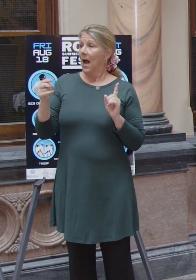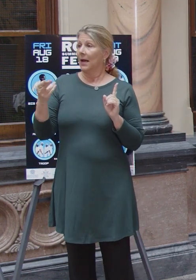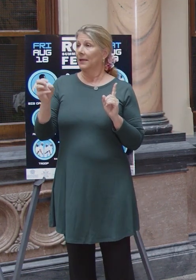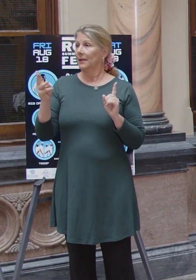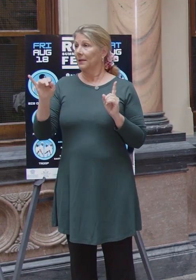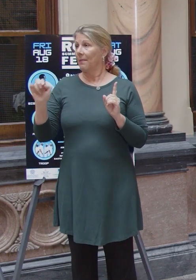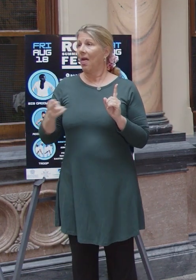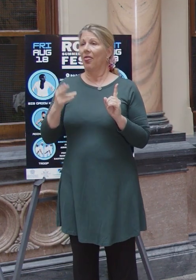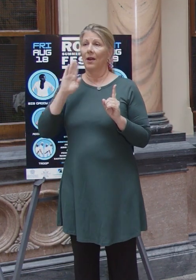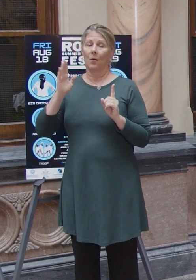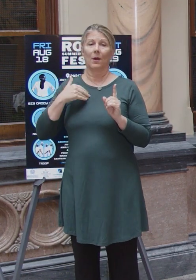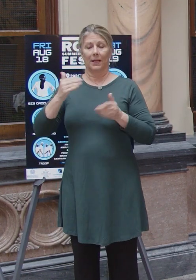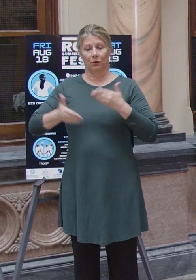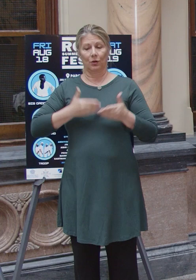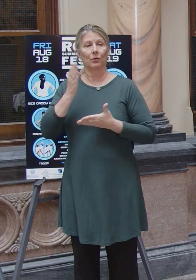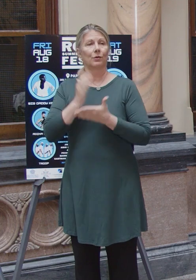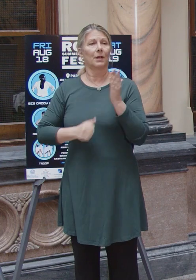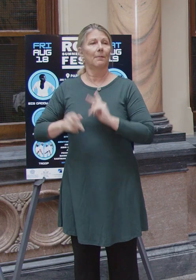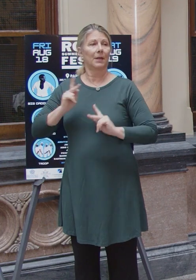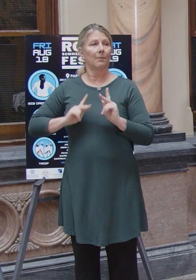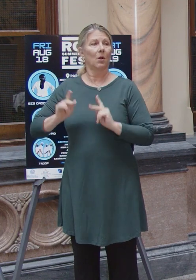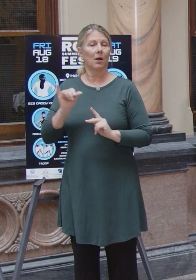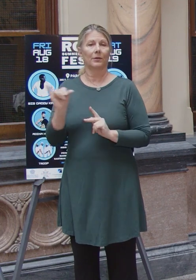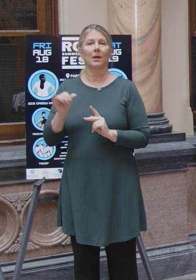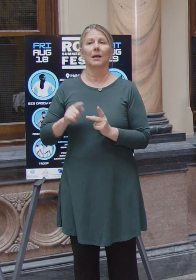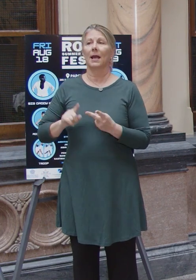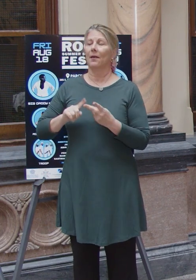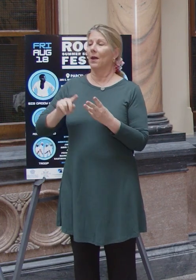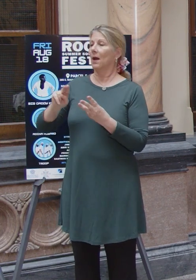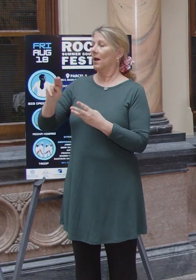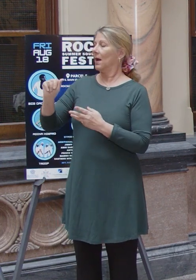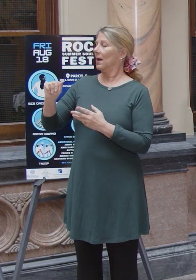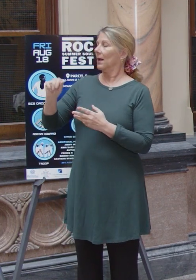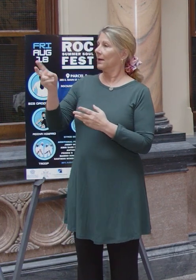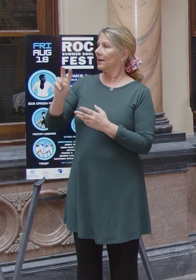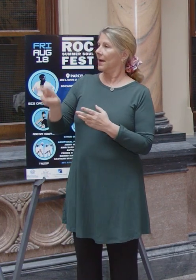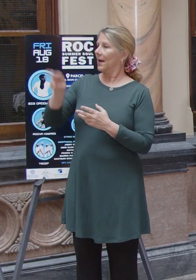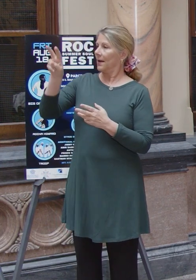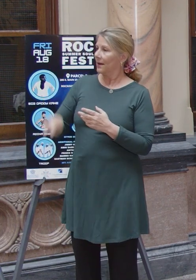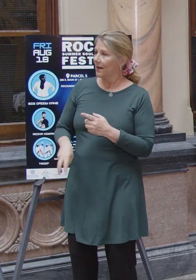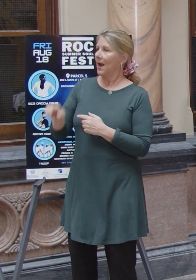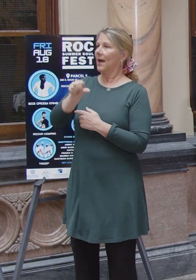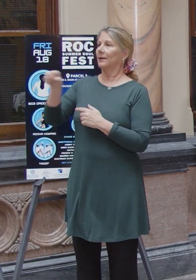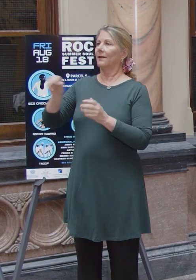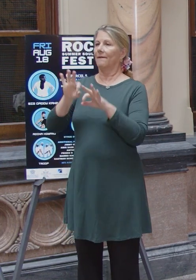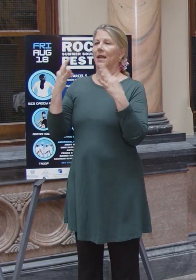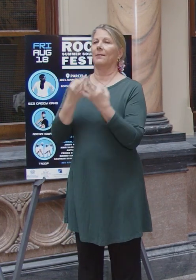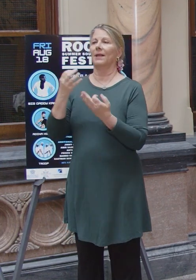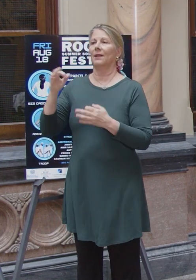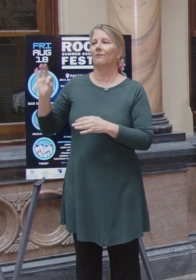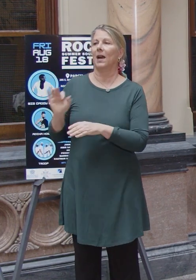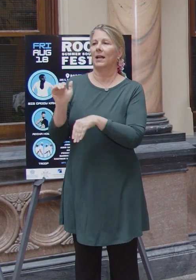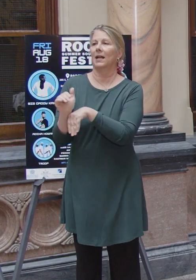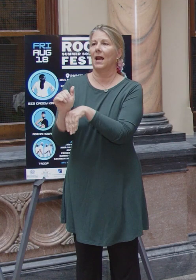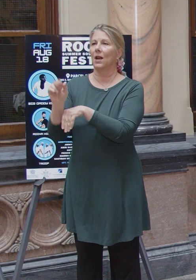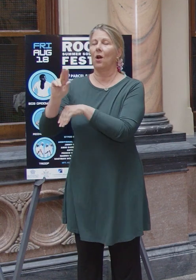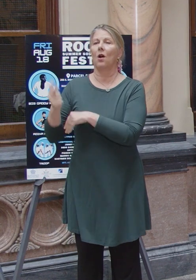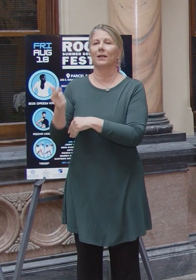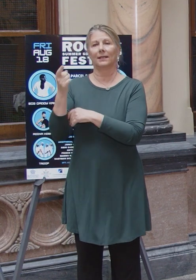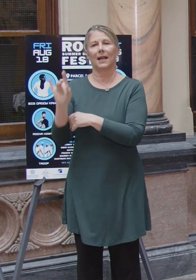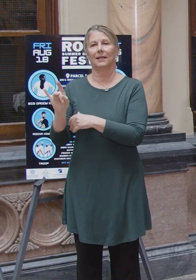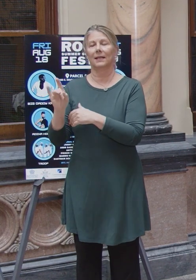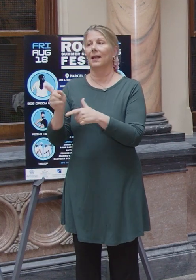well. And we have the NASA family. That's Friday night, August 18th. And